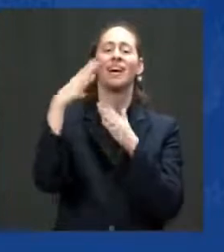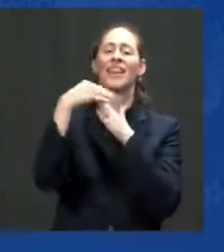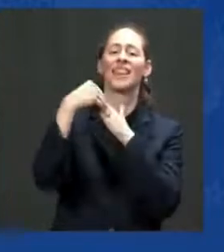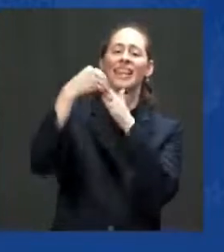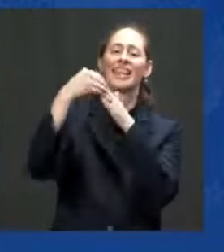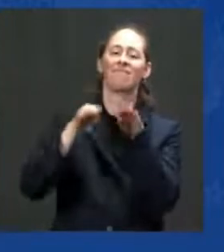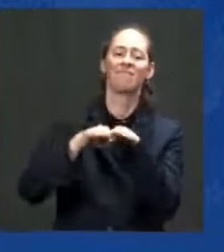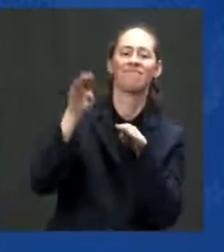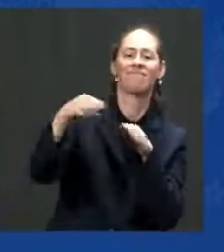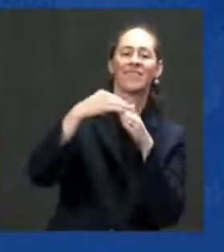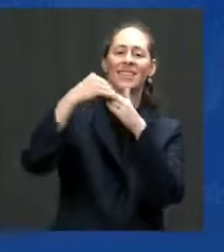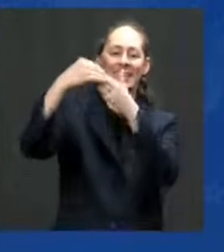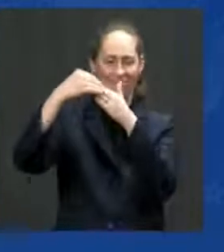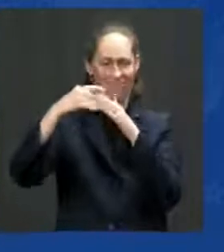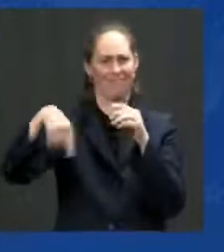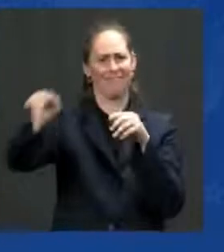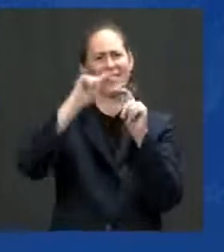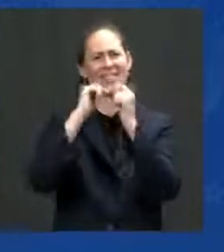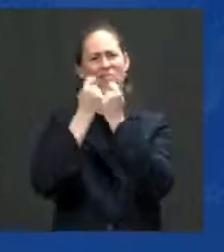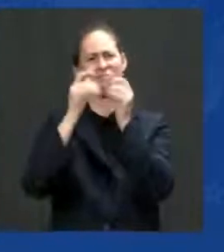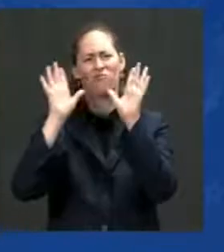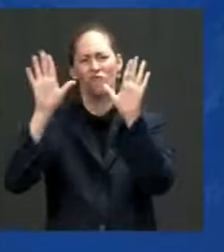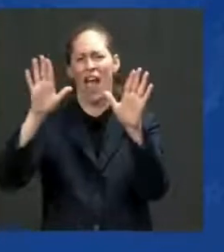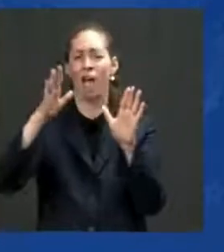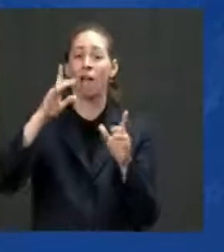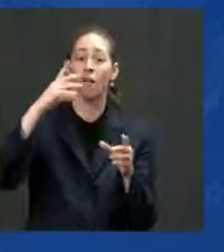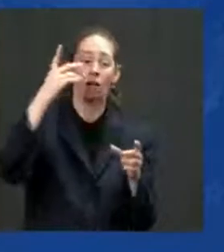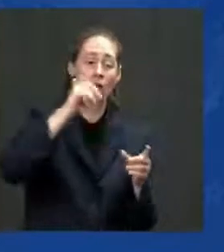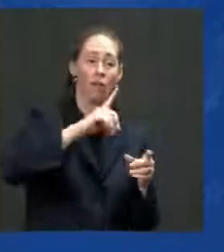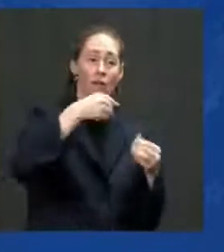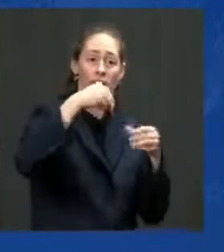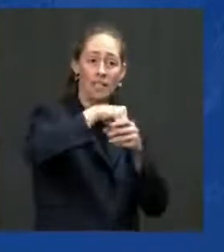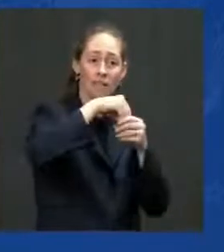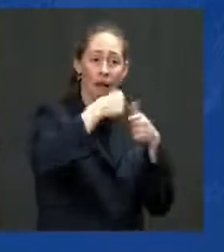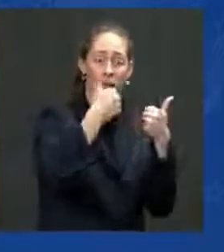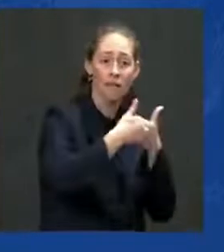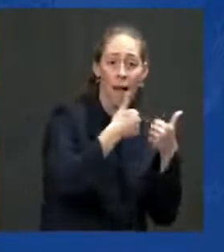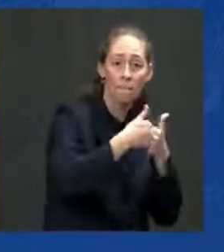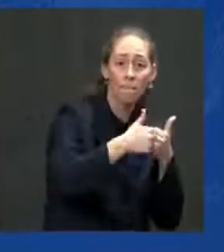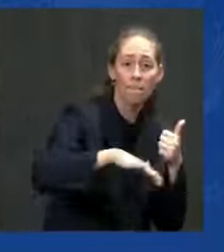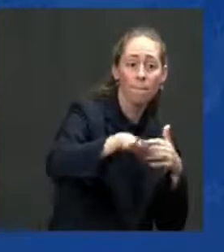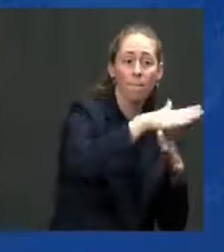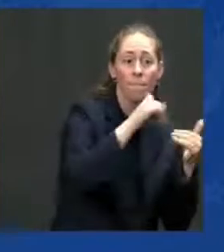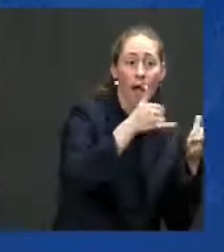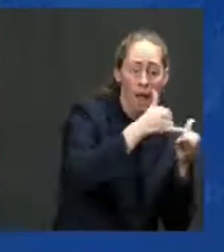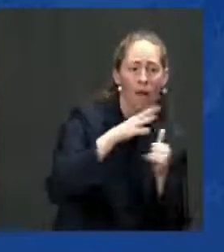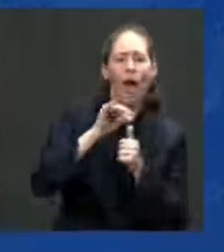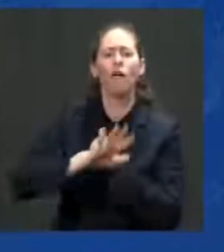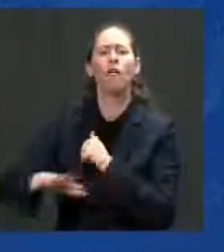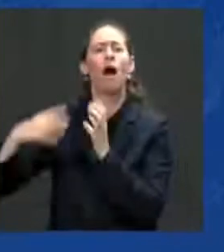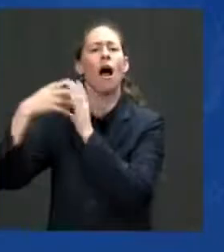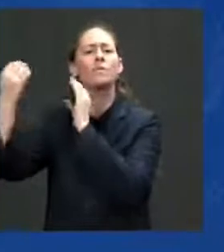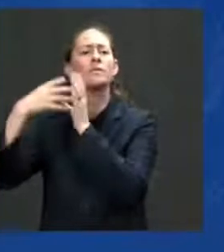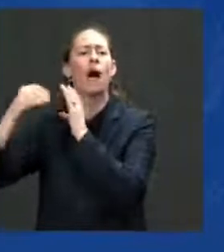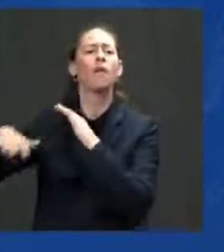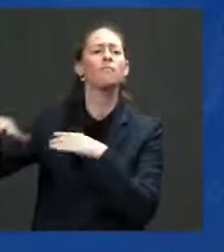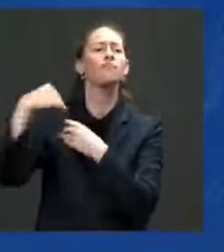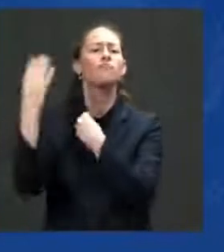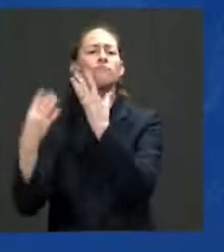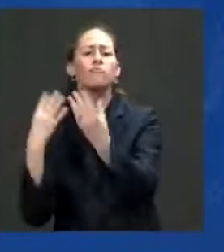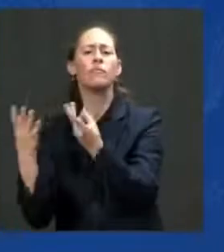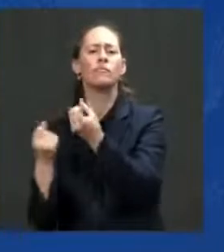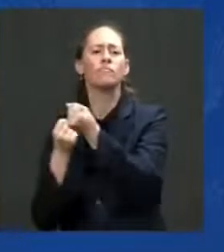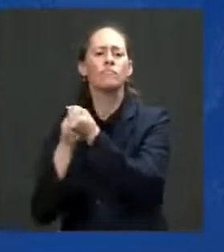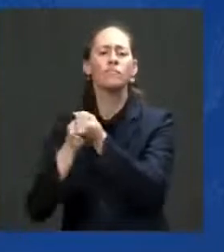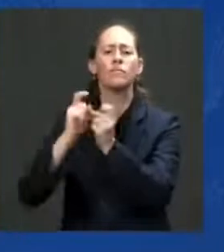the field too, donating millions of meals to families in need, helping Americans exercise their sacred right to vote, including at the Raymond